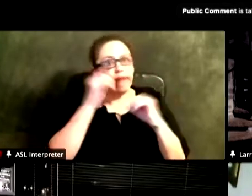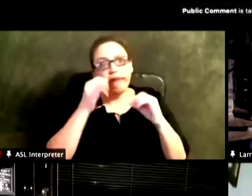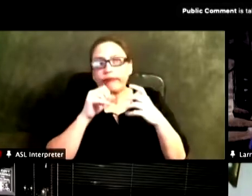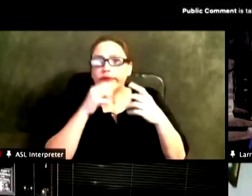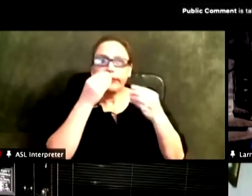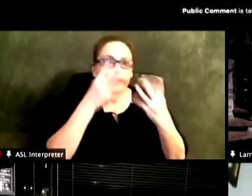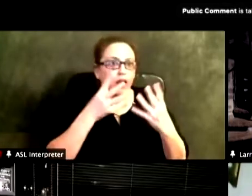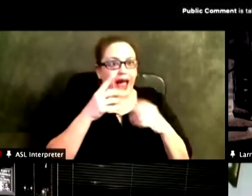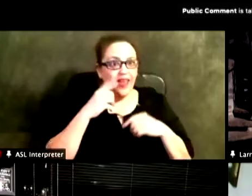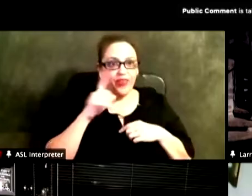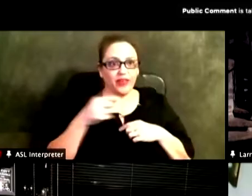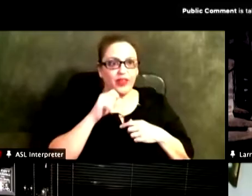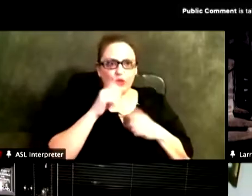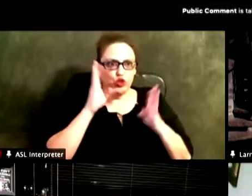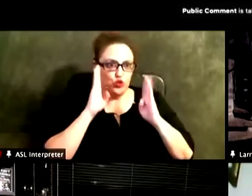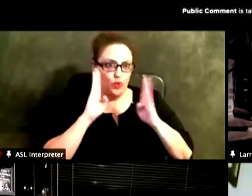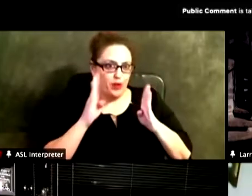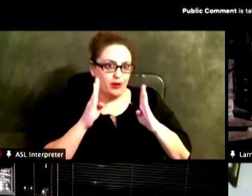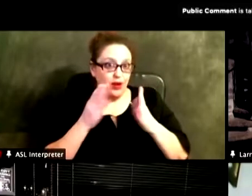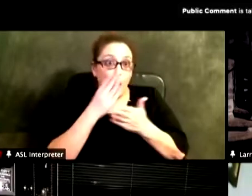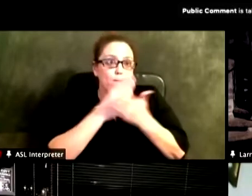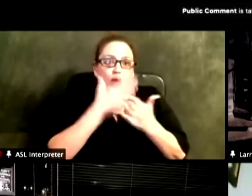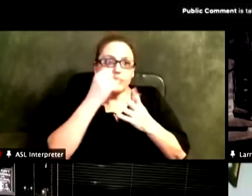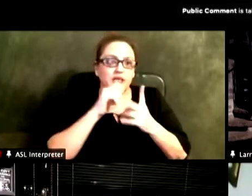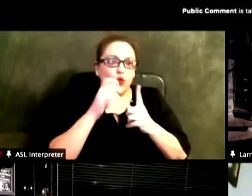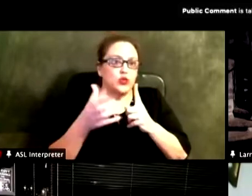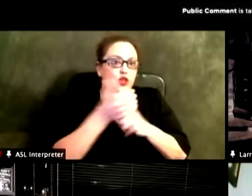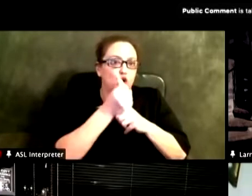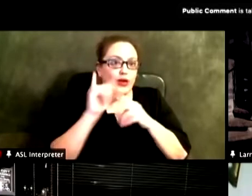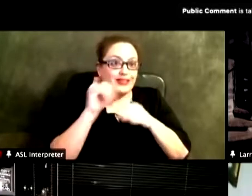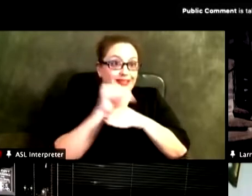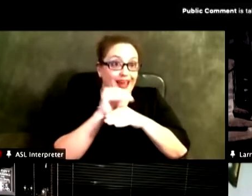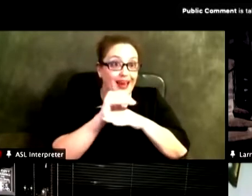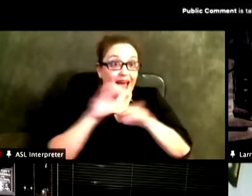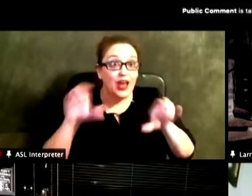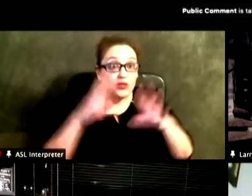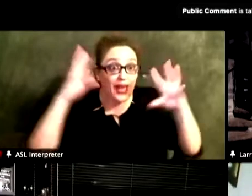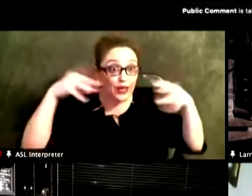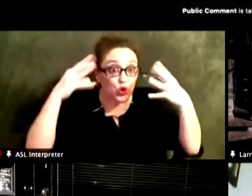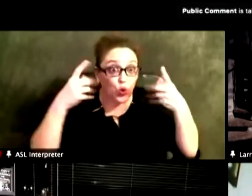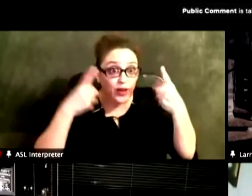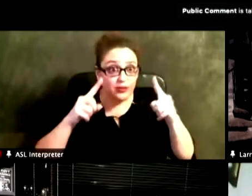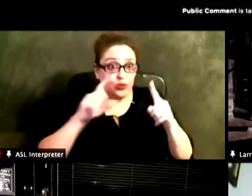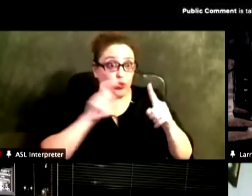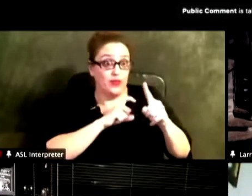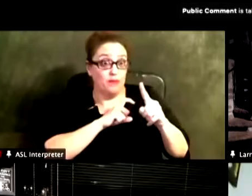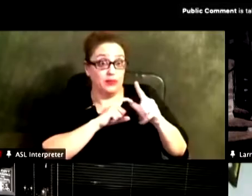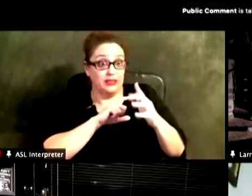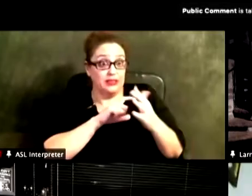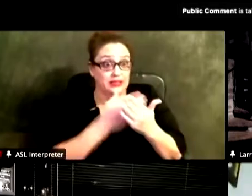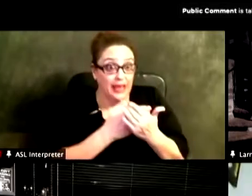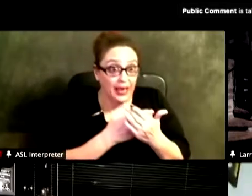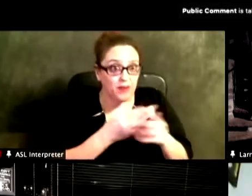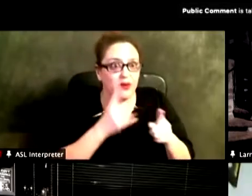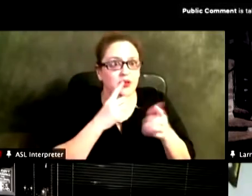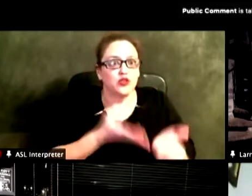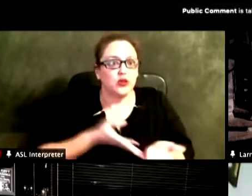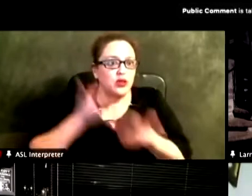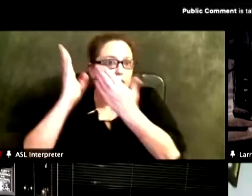partly because he was not arrested that night. He was acting so crazy when the police finally came that he was taken to the University